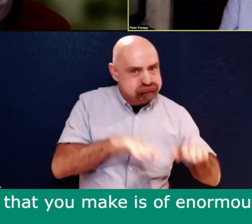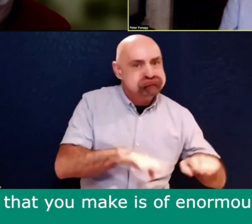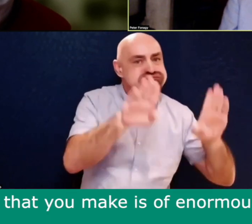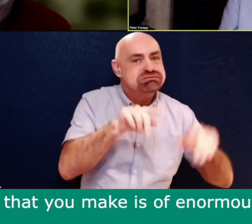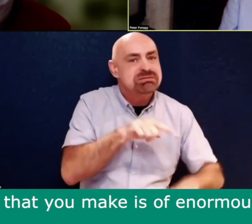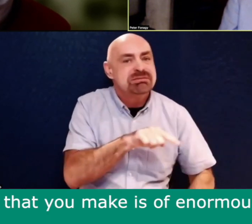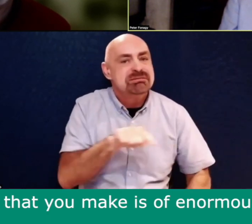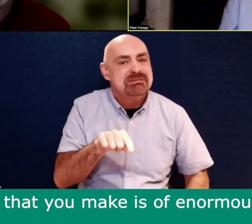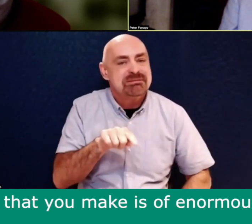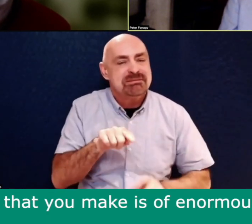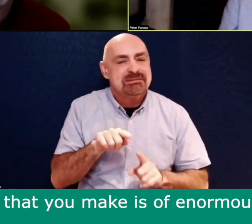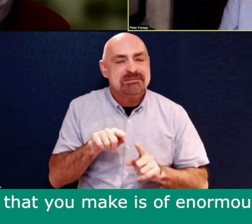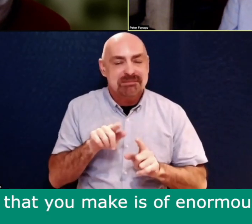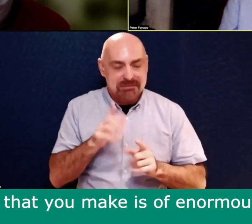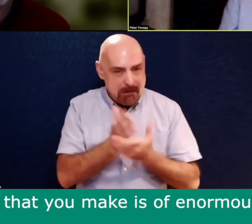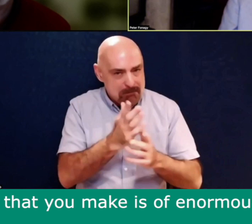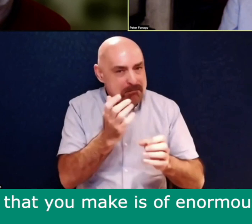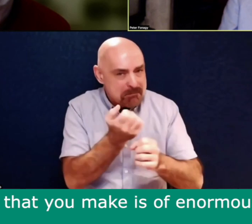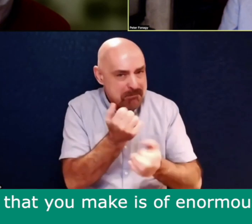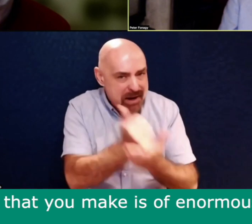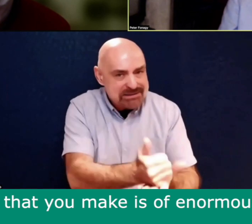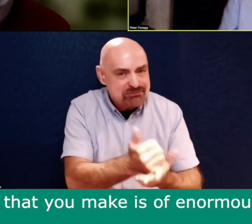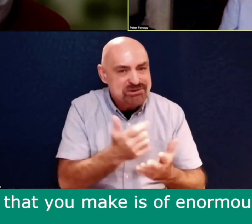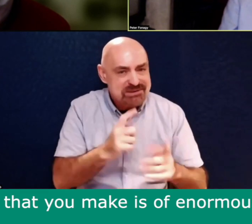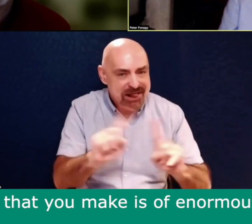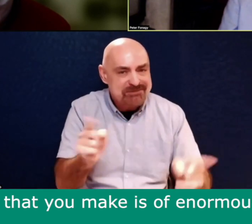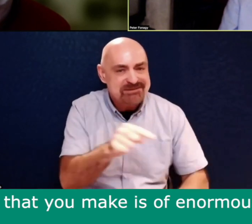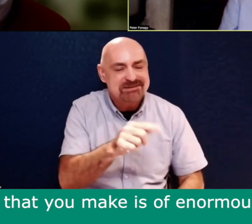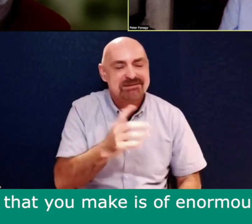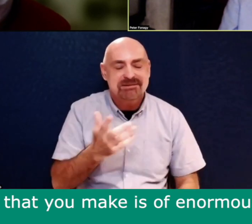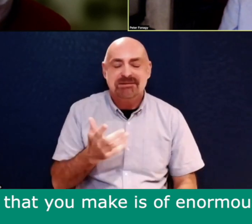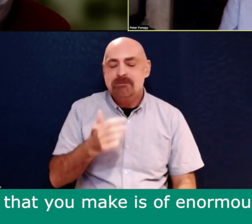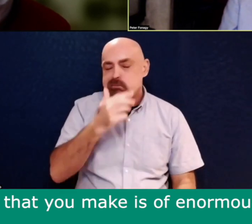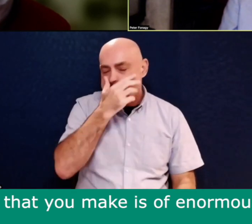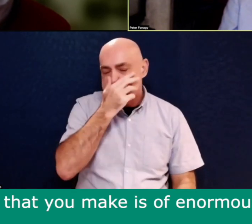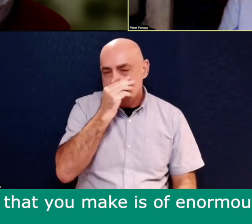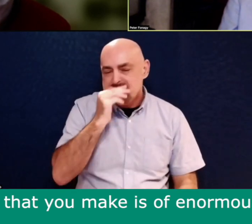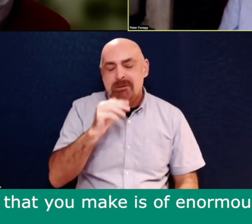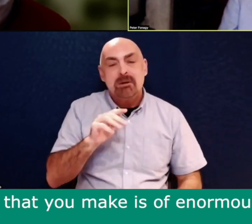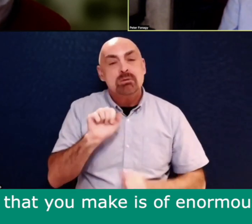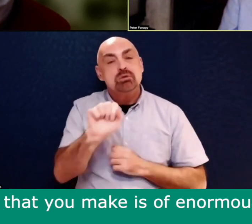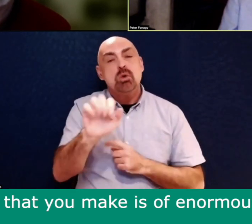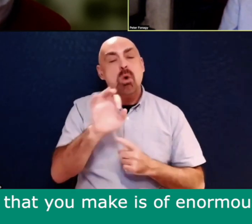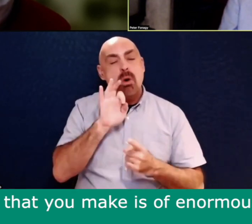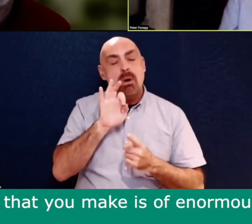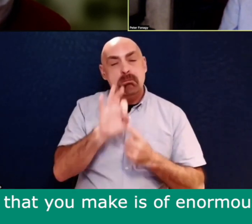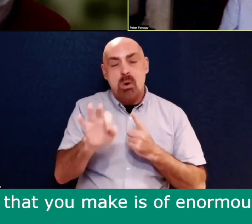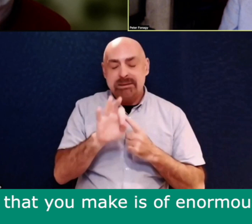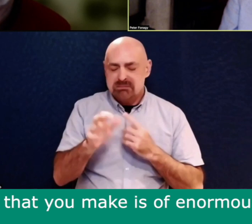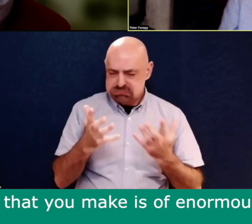difference. So I do think the point that you make is of